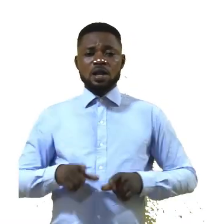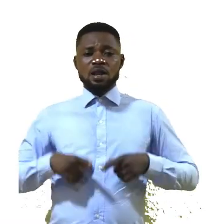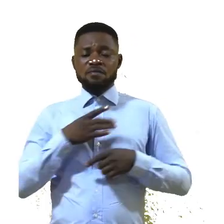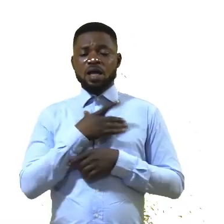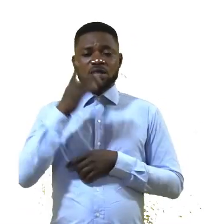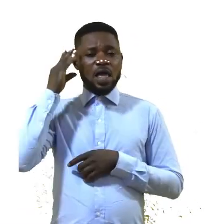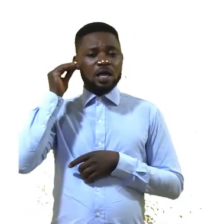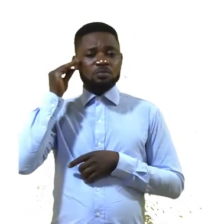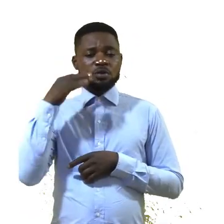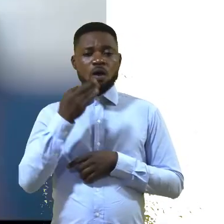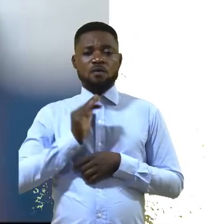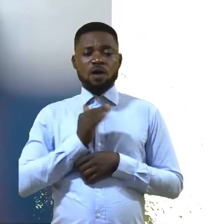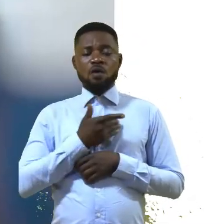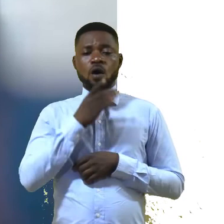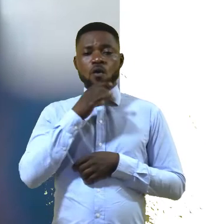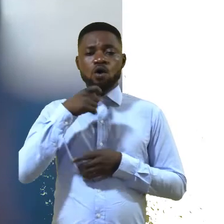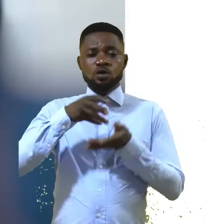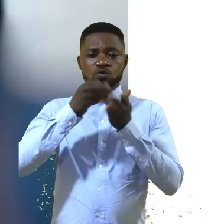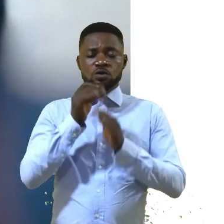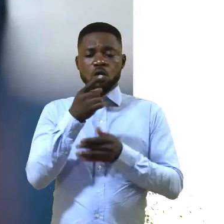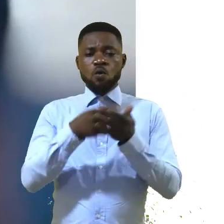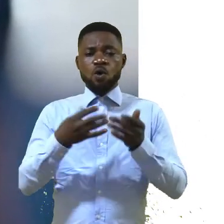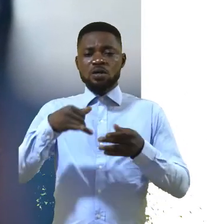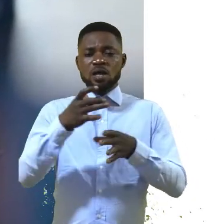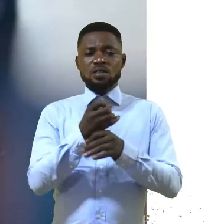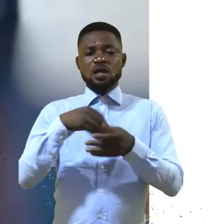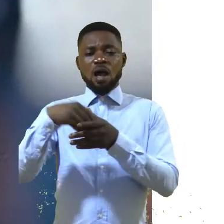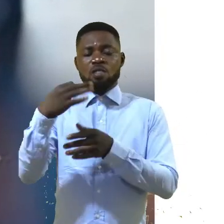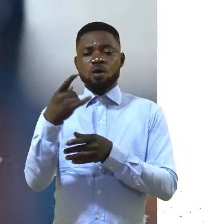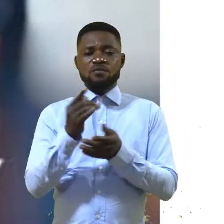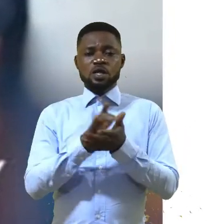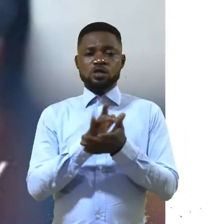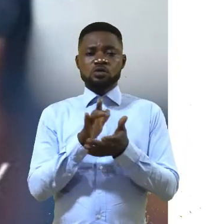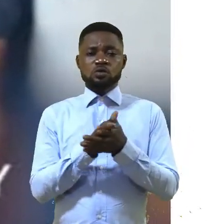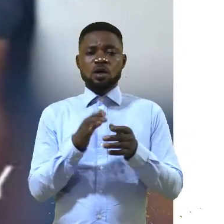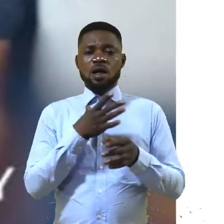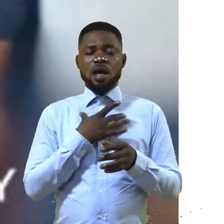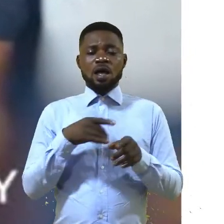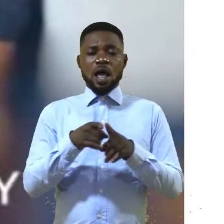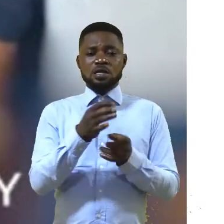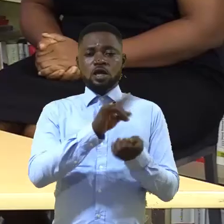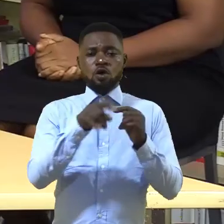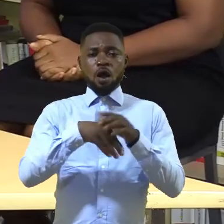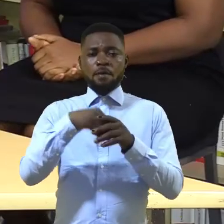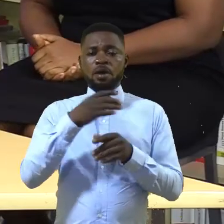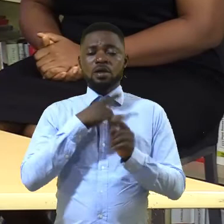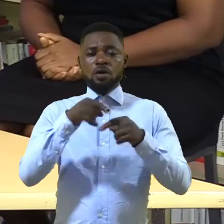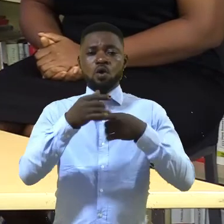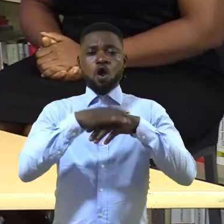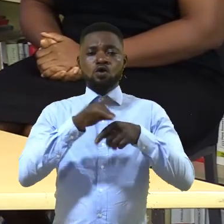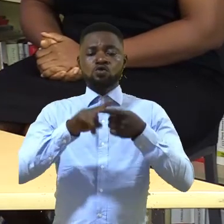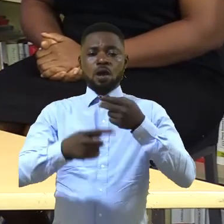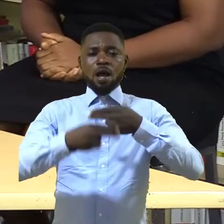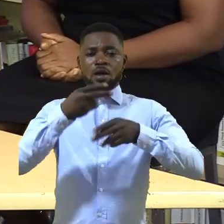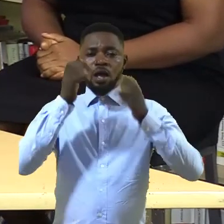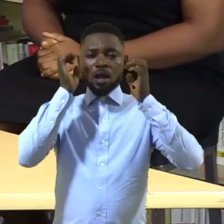and experiences of our old students, what they take out of the school as they come out of the school and go on to higher